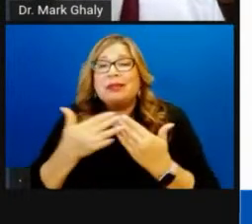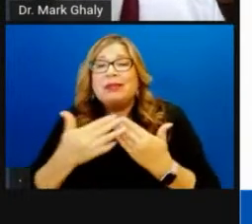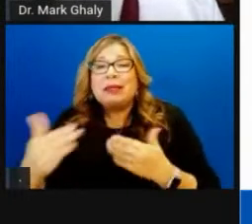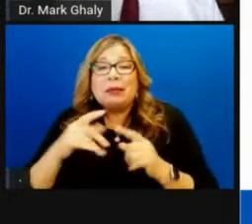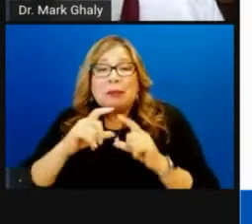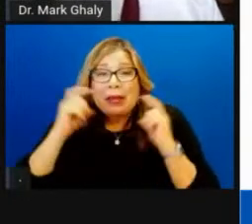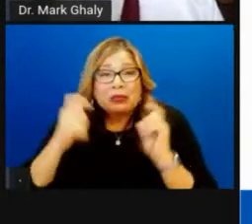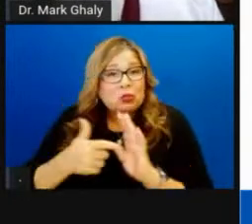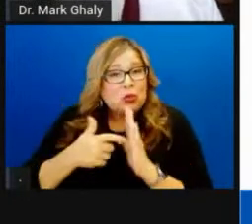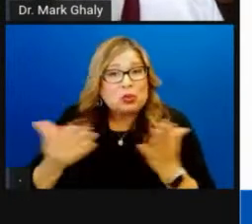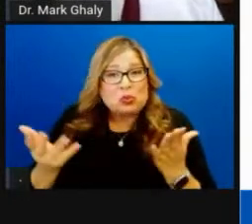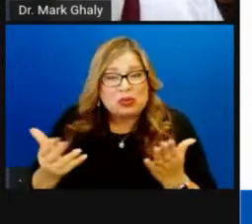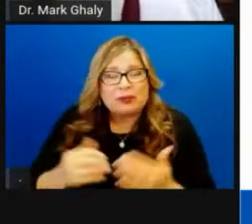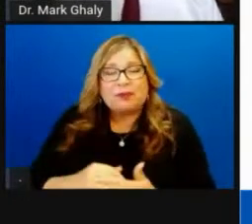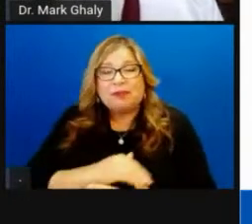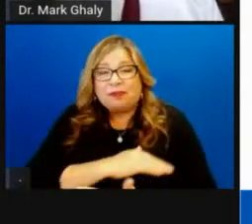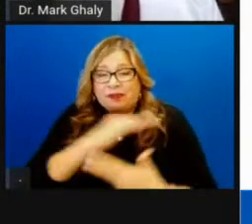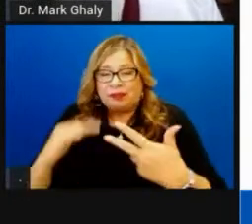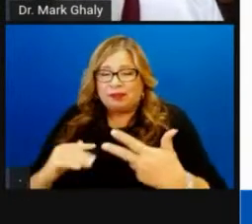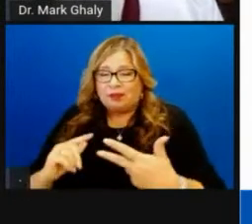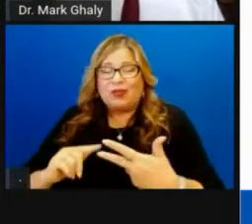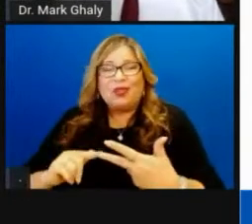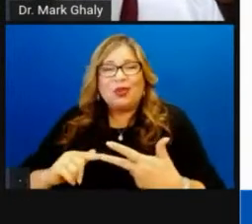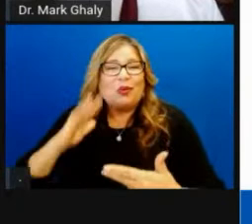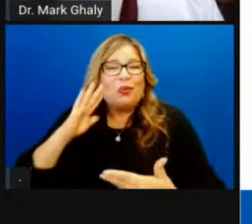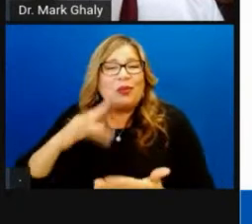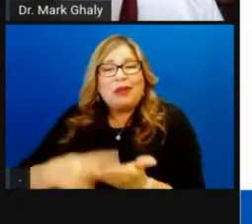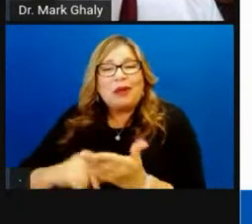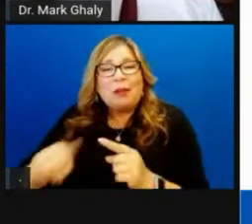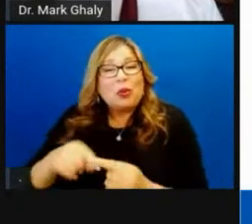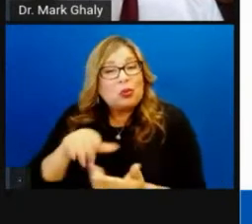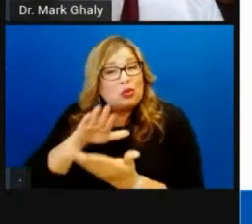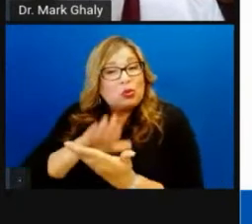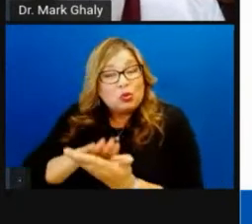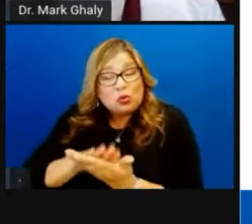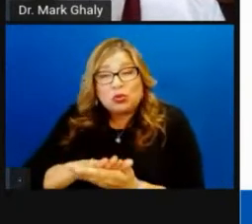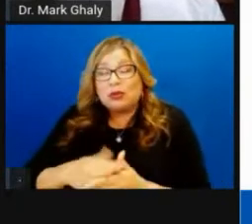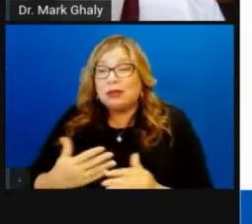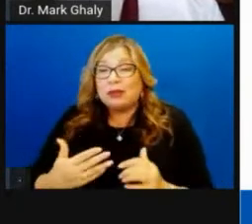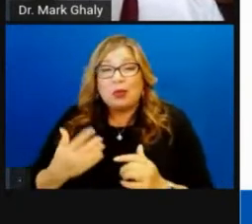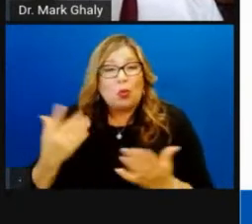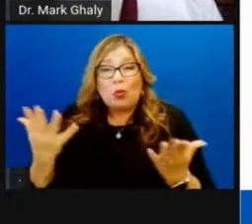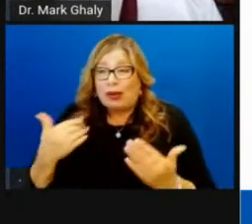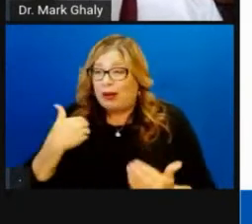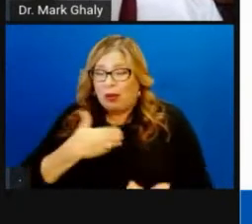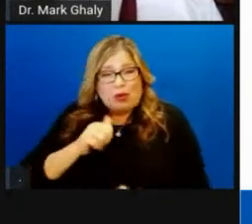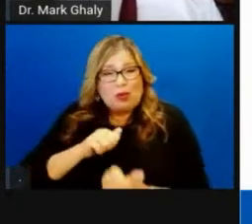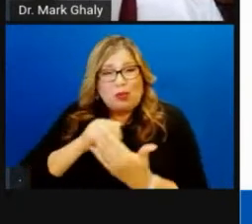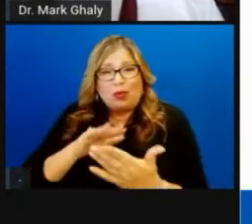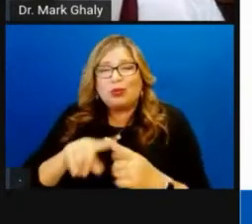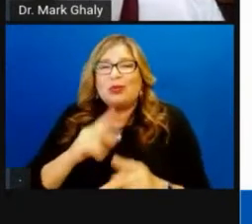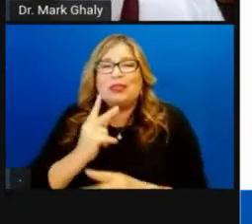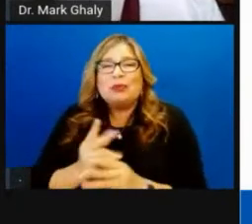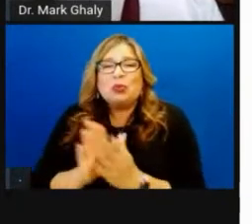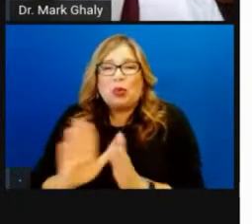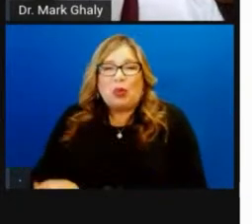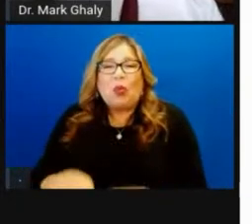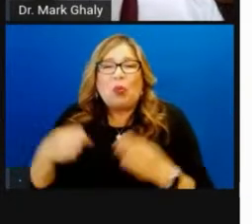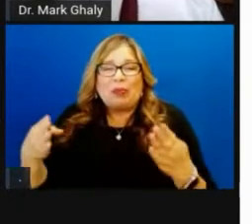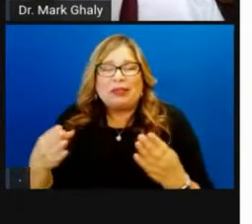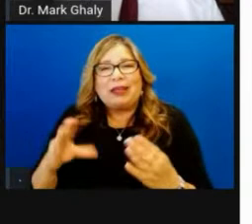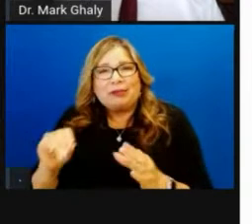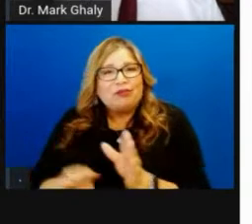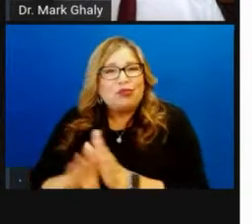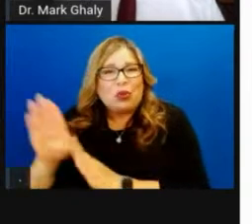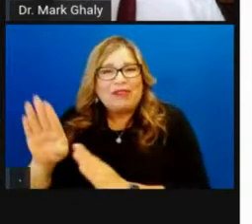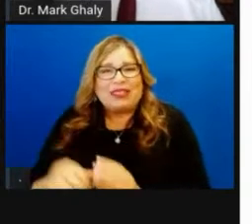talk about schools and specifically the approach to keeping schools open and thriving. Next slide.